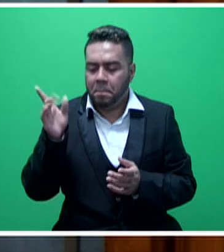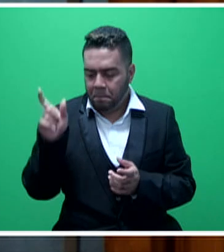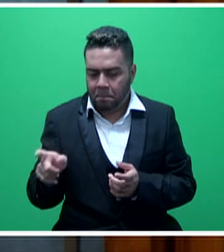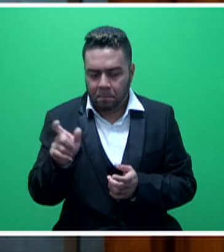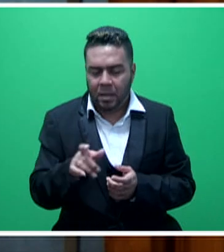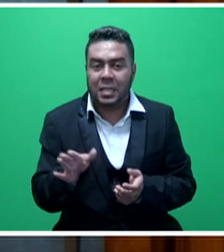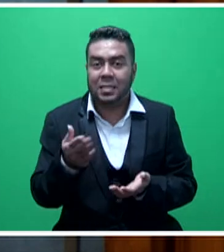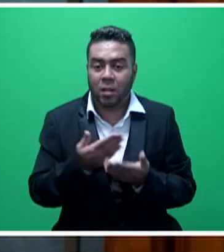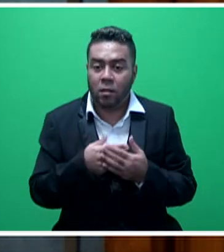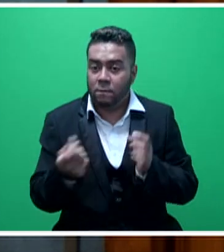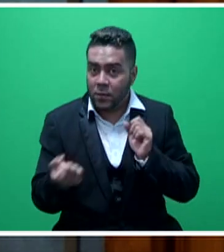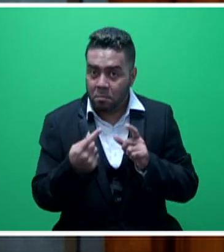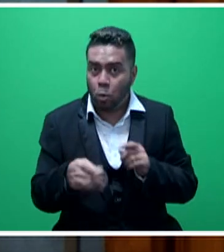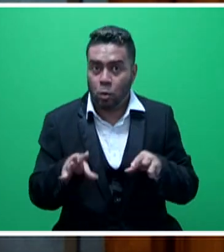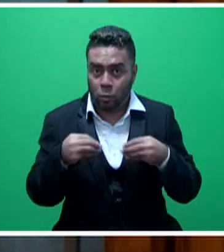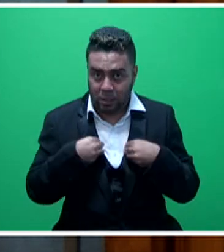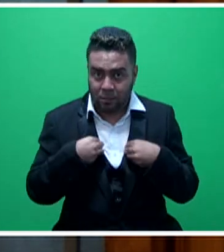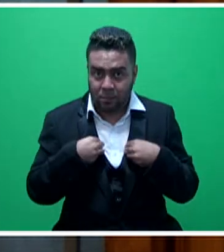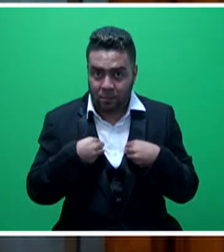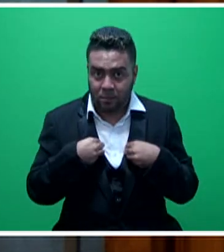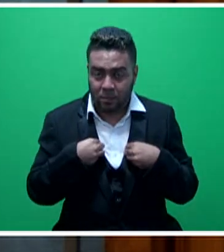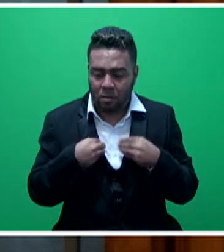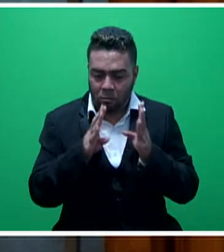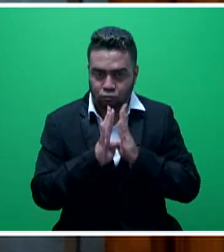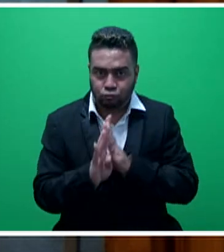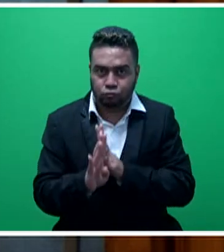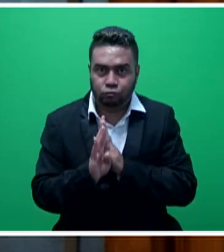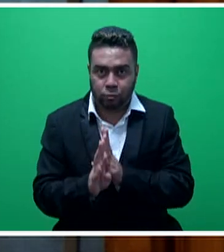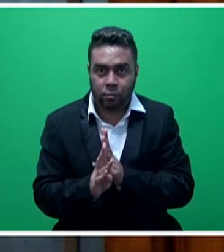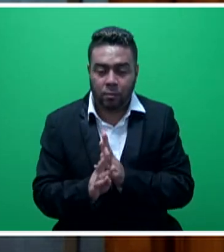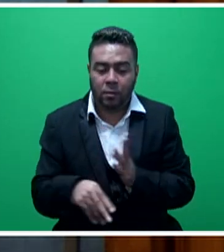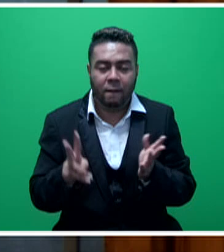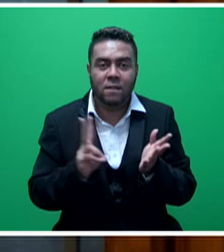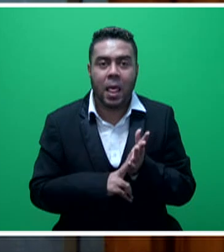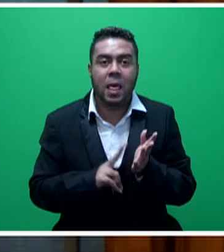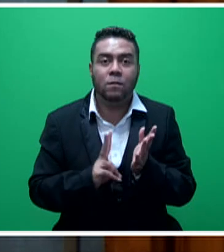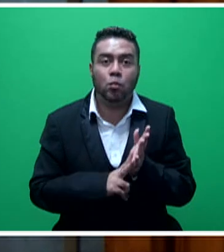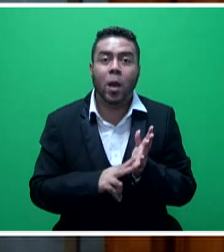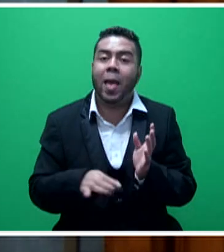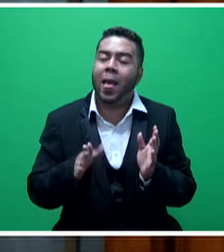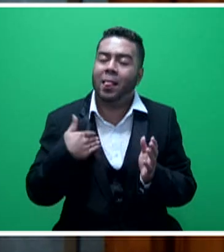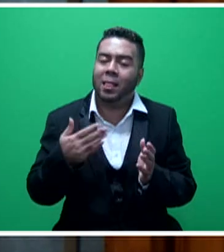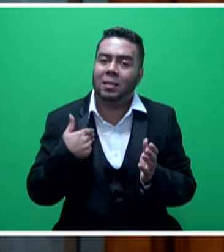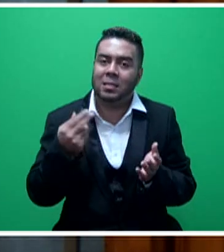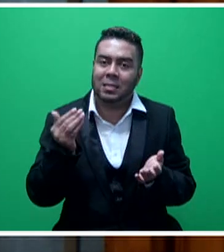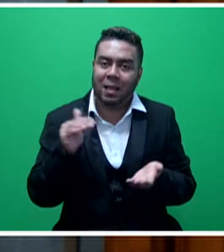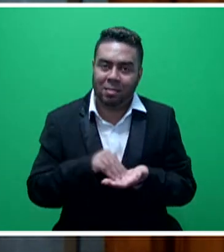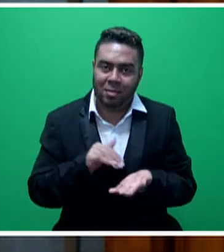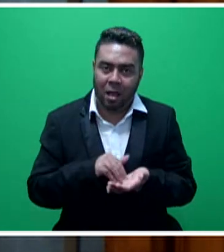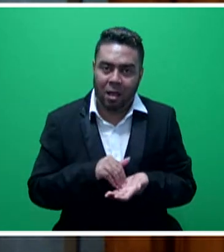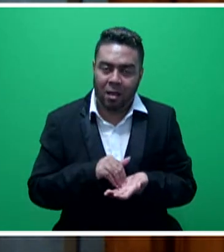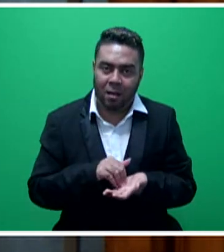As a feedback result, the queue management system was implemented at Valilevu Health Center to improve patient waiting